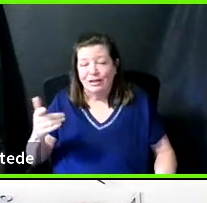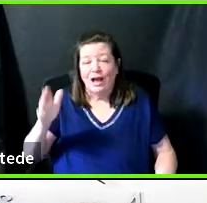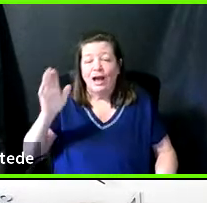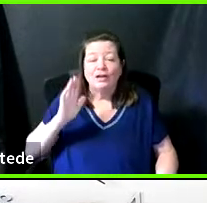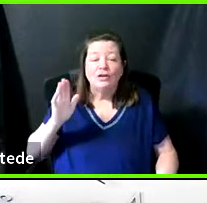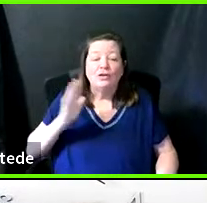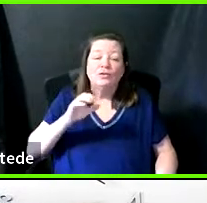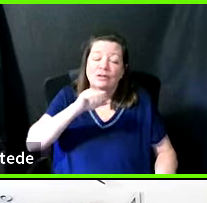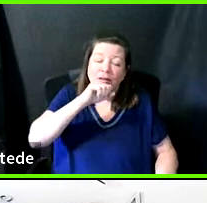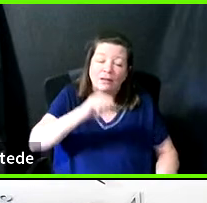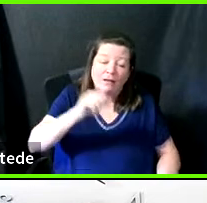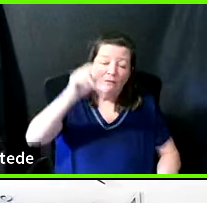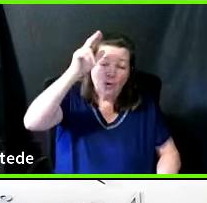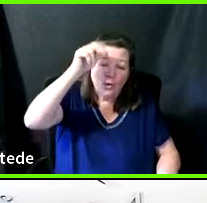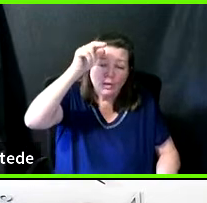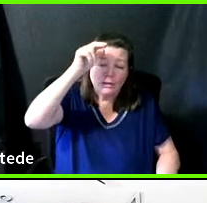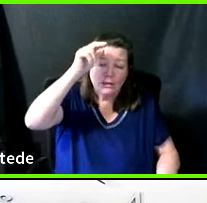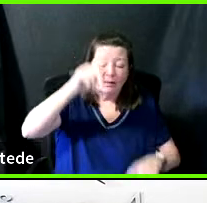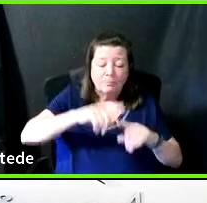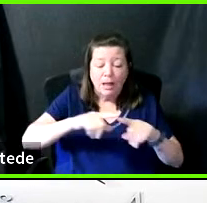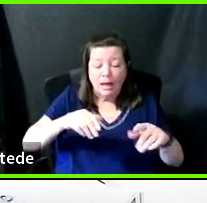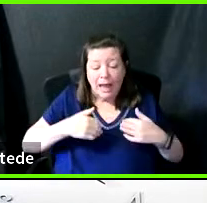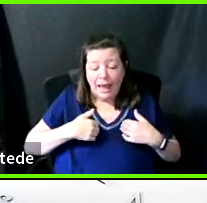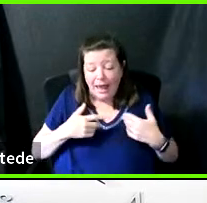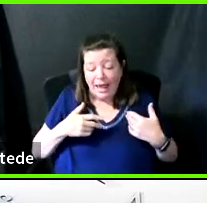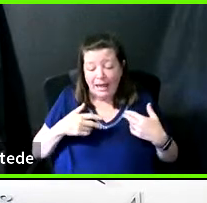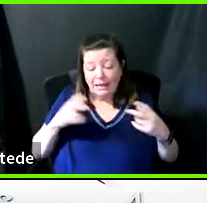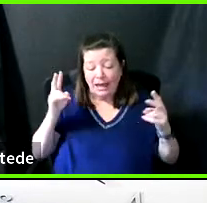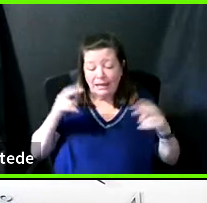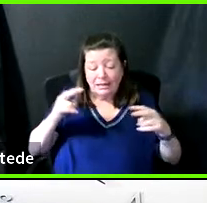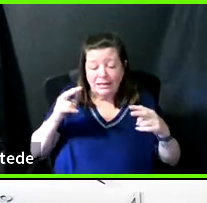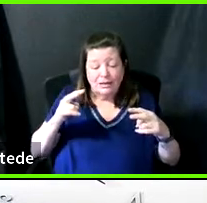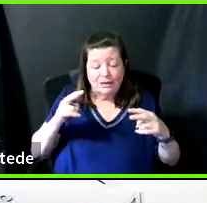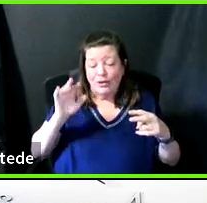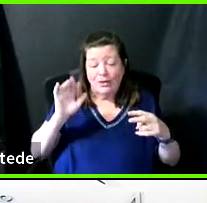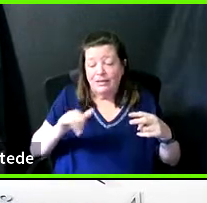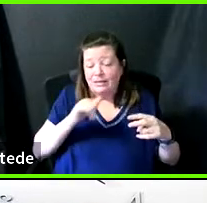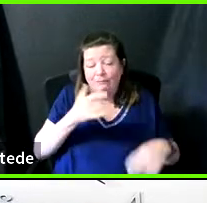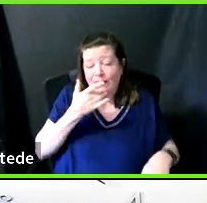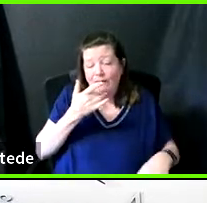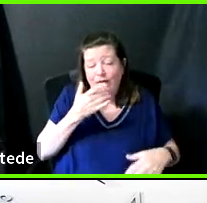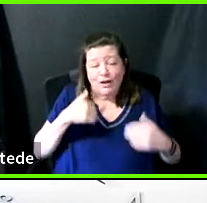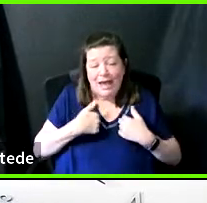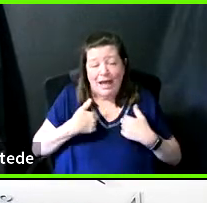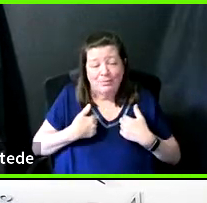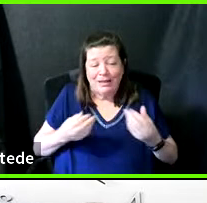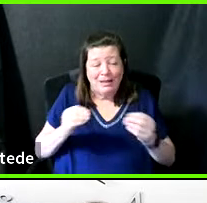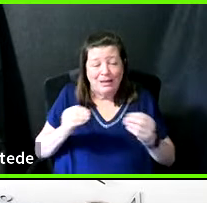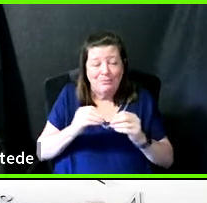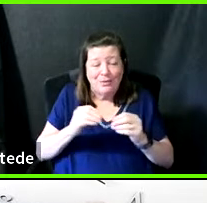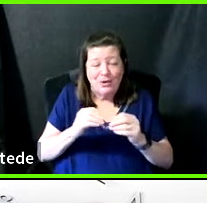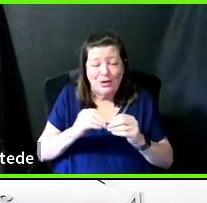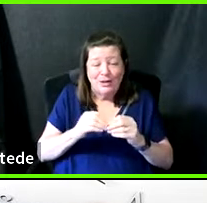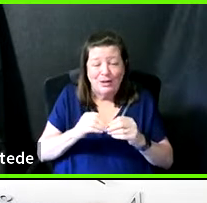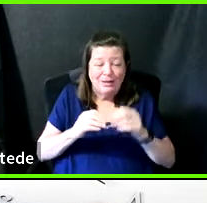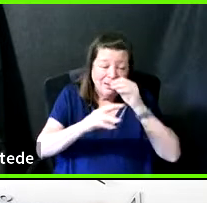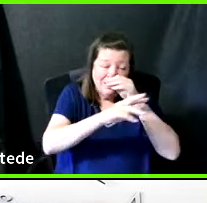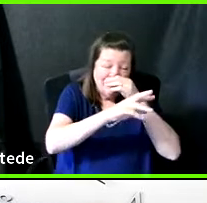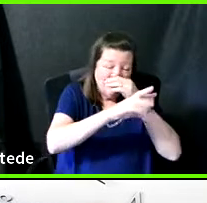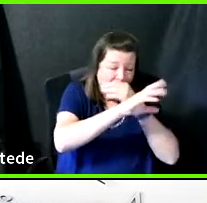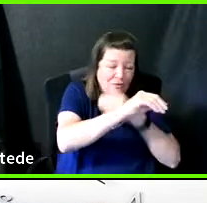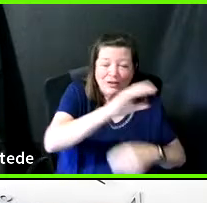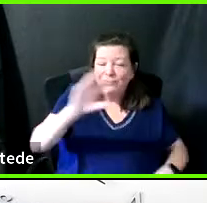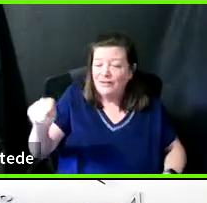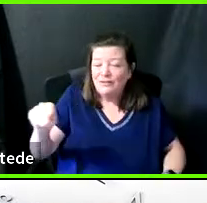horses, but I had an accident, so that's not my favorite animal anymore. So between 50% cats, 50%